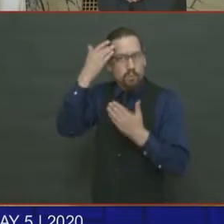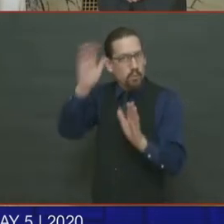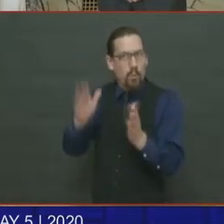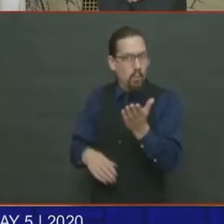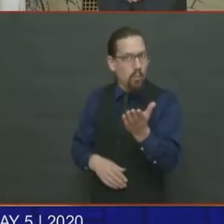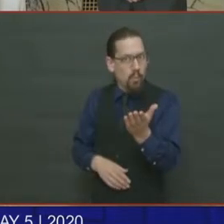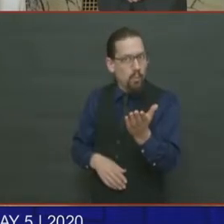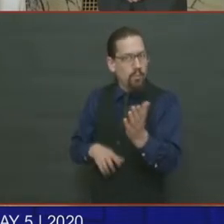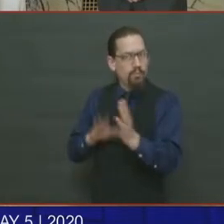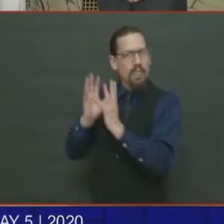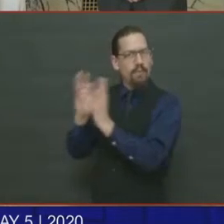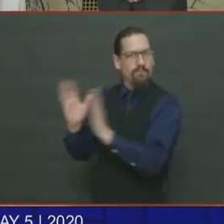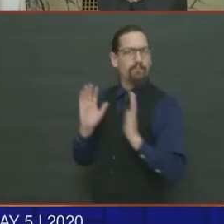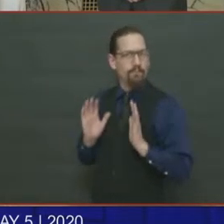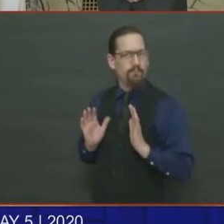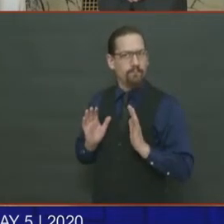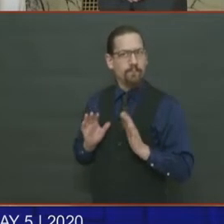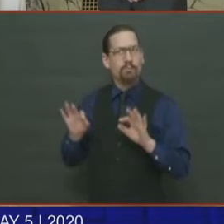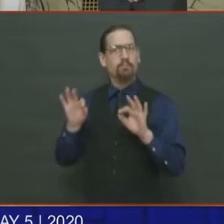wearing some form of covering.